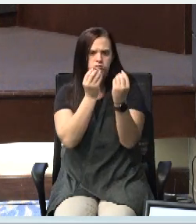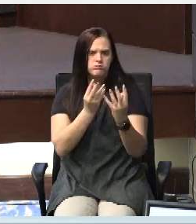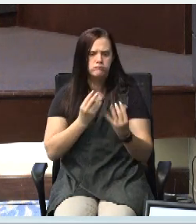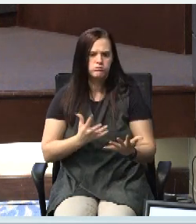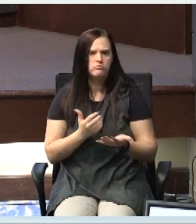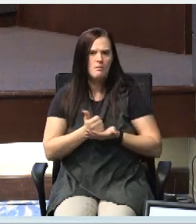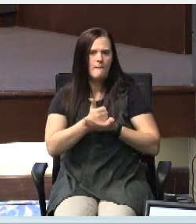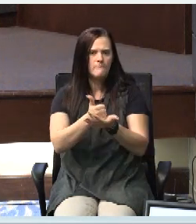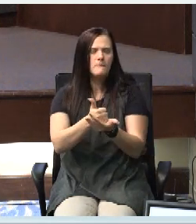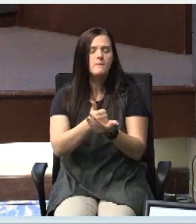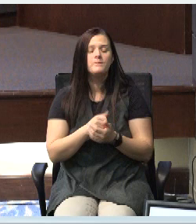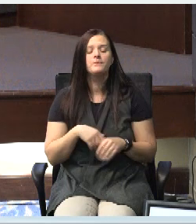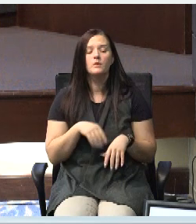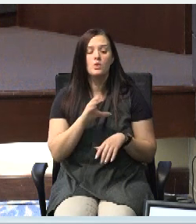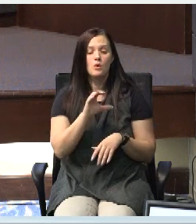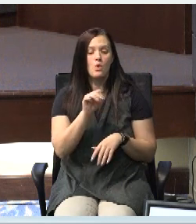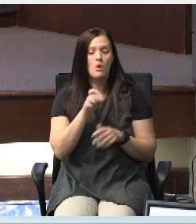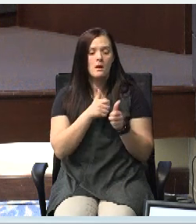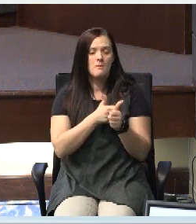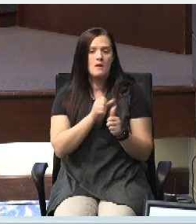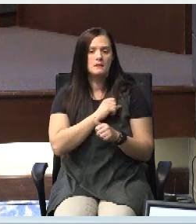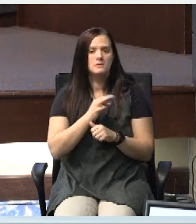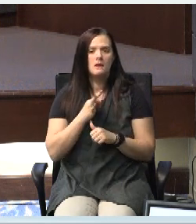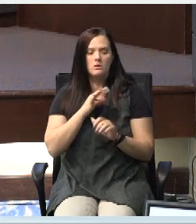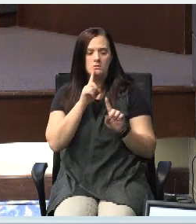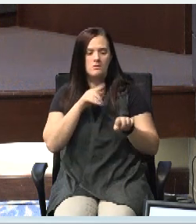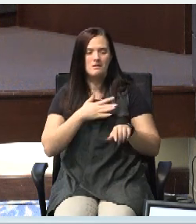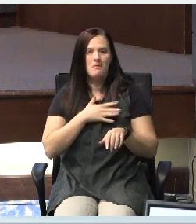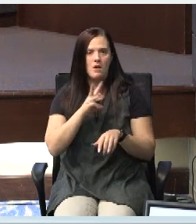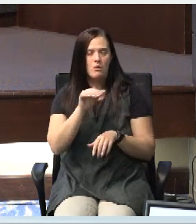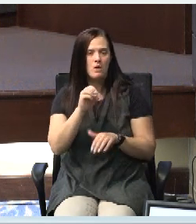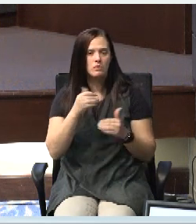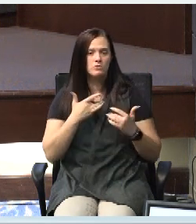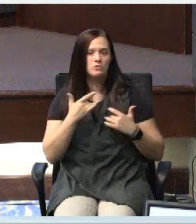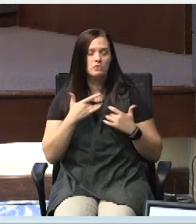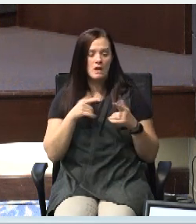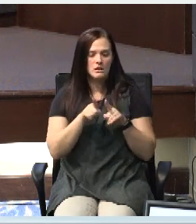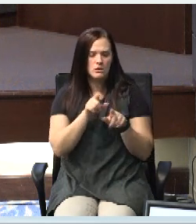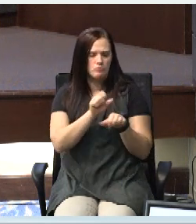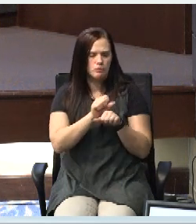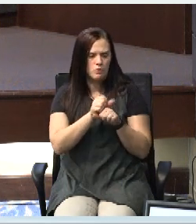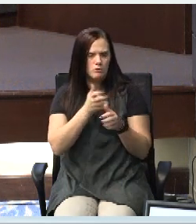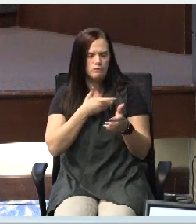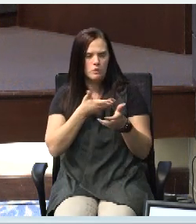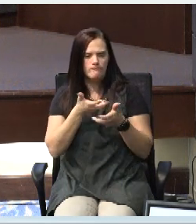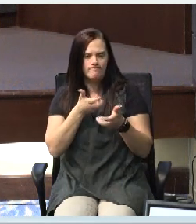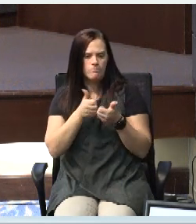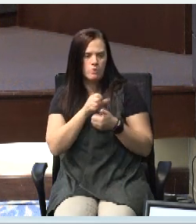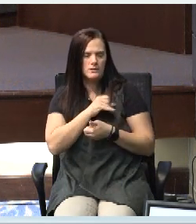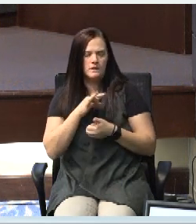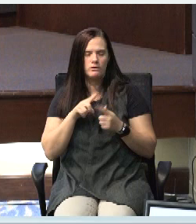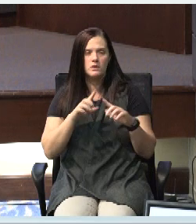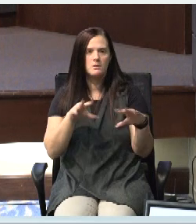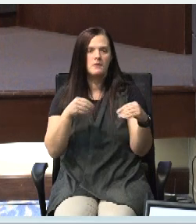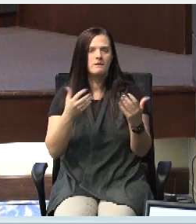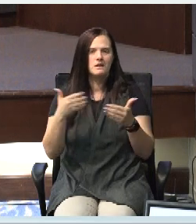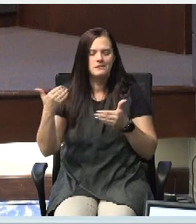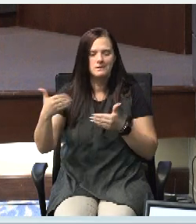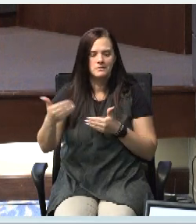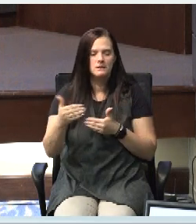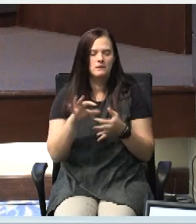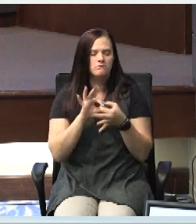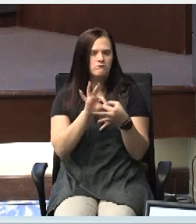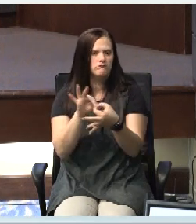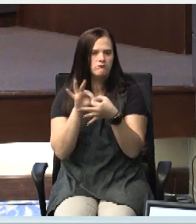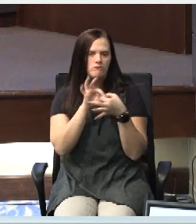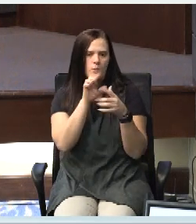helpful. Code compliance staff will respond to MyWaco concerns as they are worked, and we are working with staff to provide consistent,